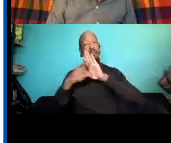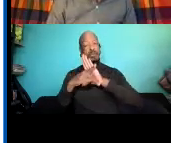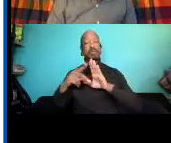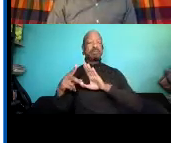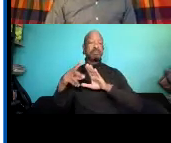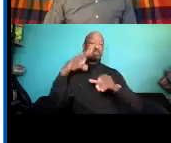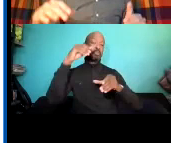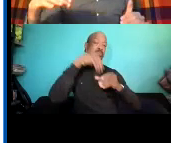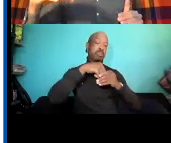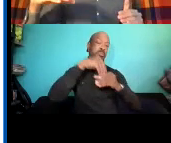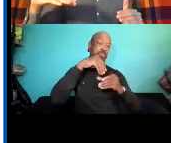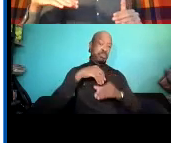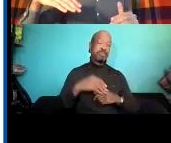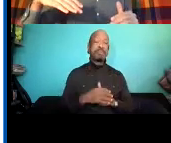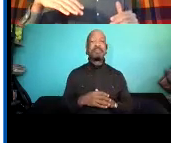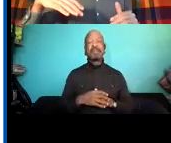it.